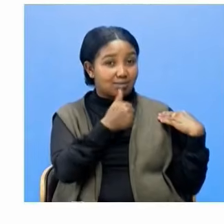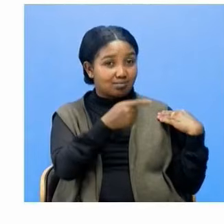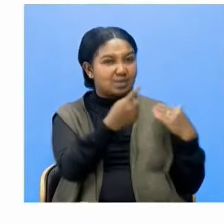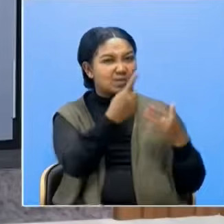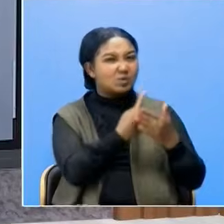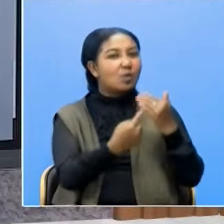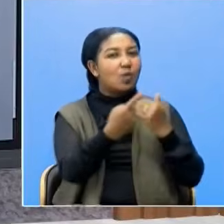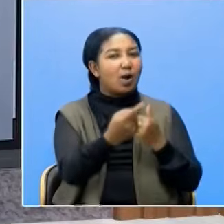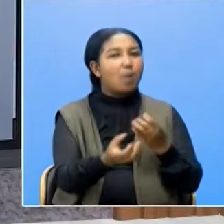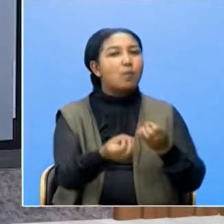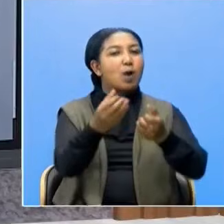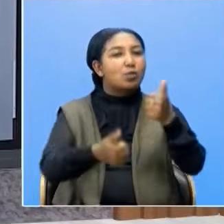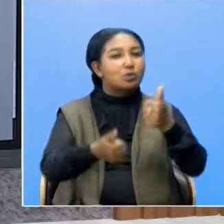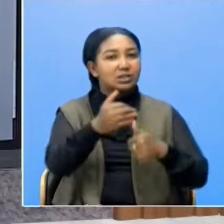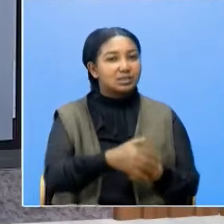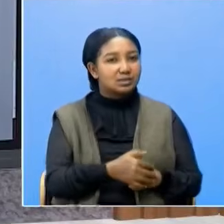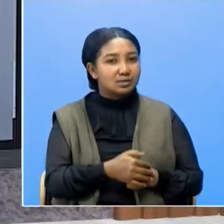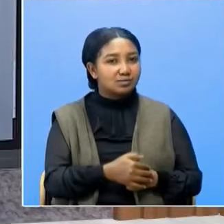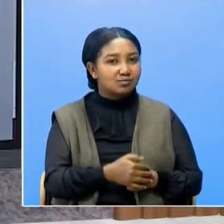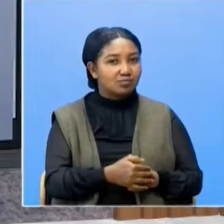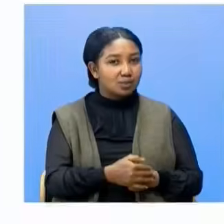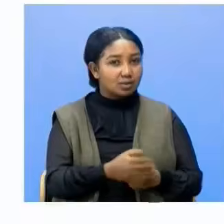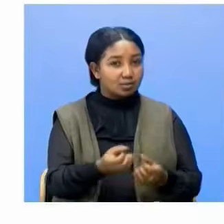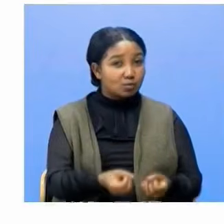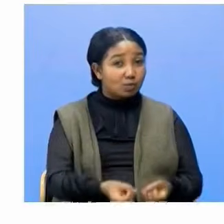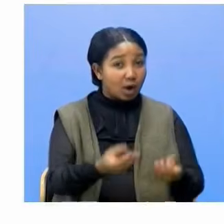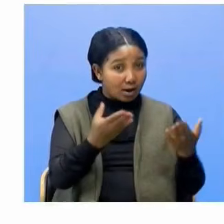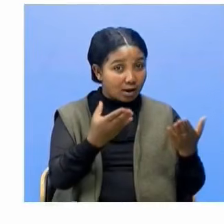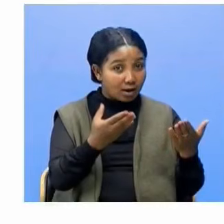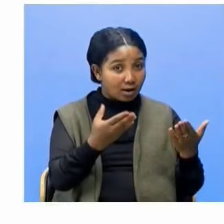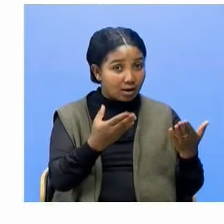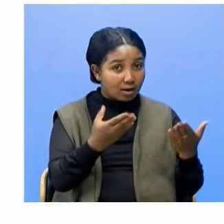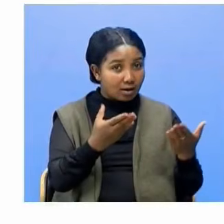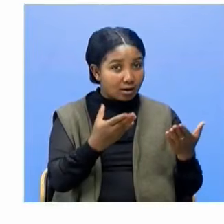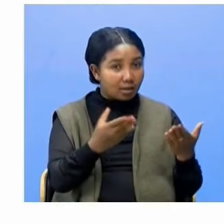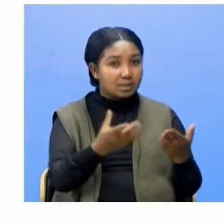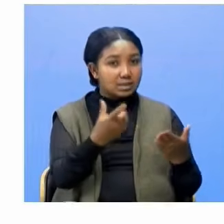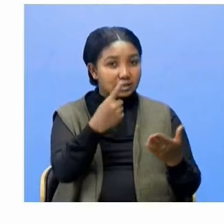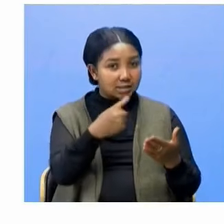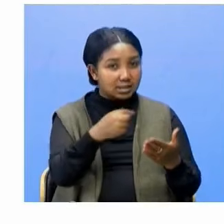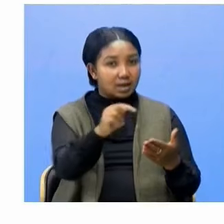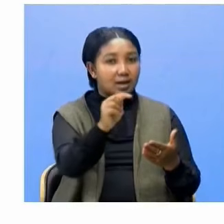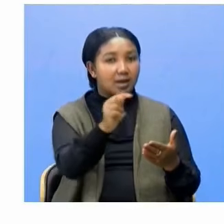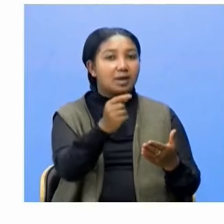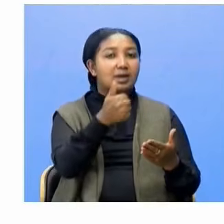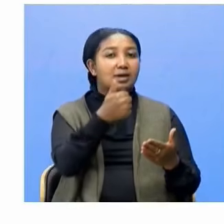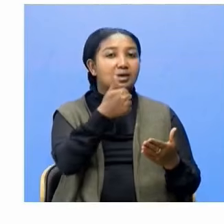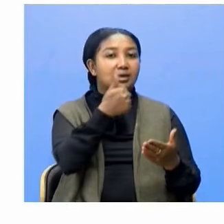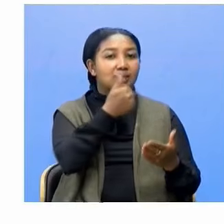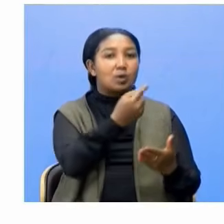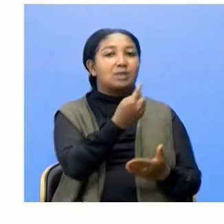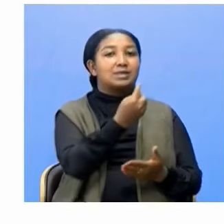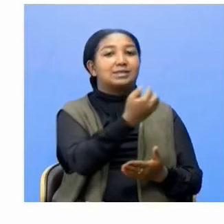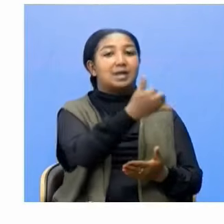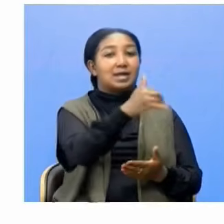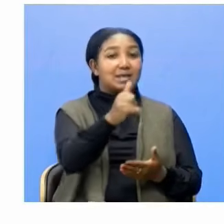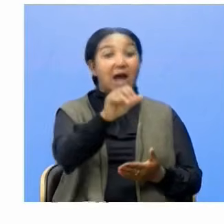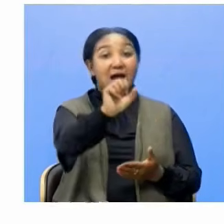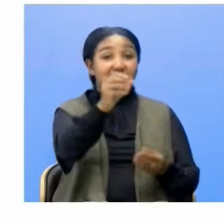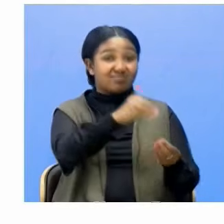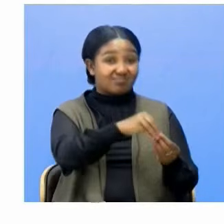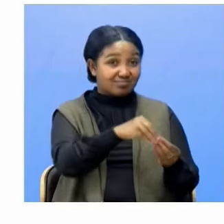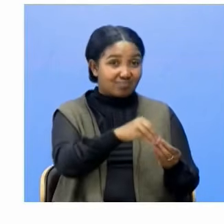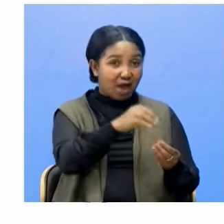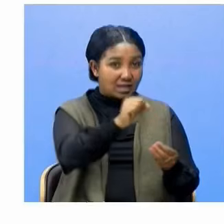Singular or plural? Yes, it is plural. So we say what? The girls or they. Yeah?